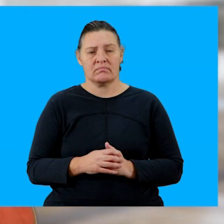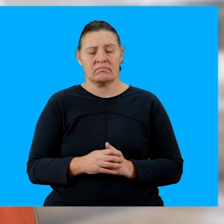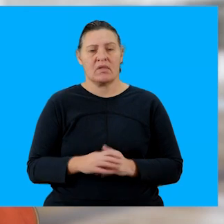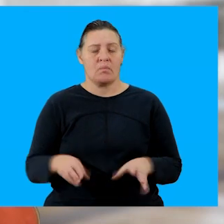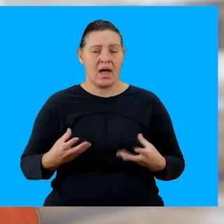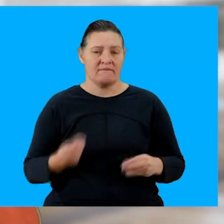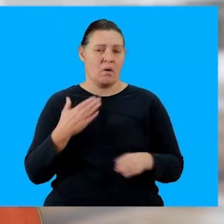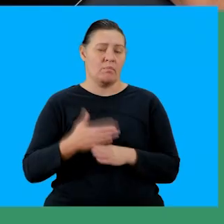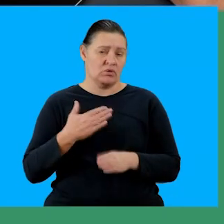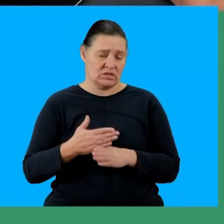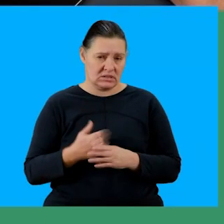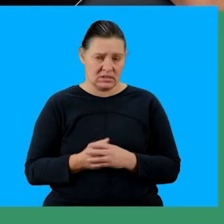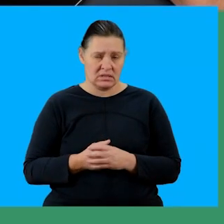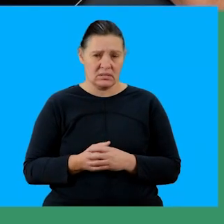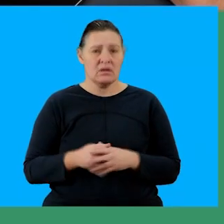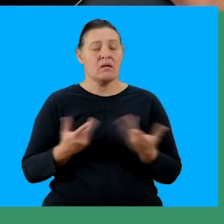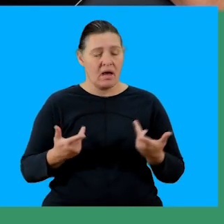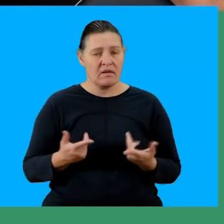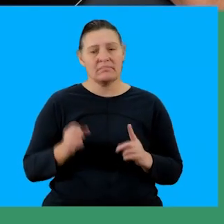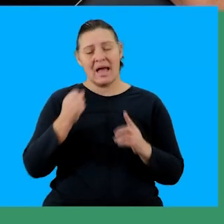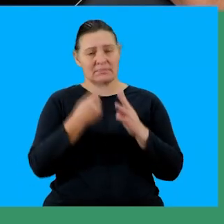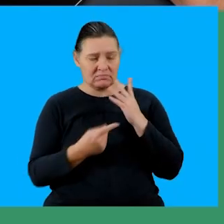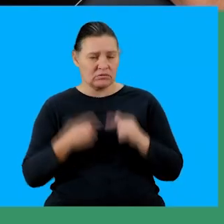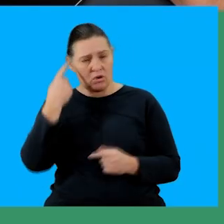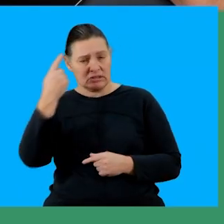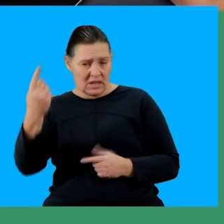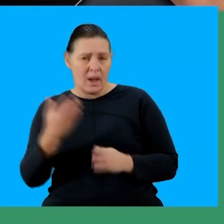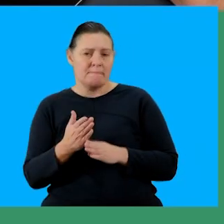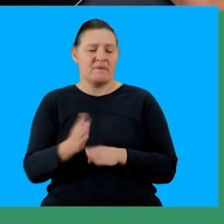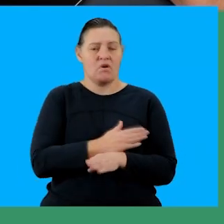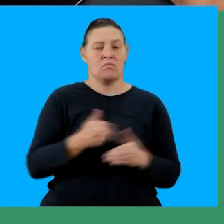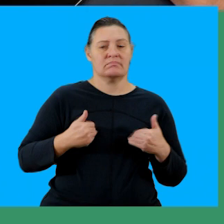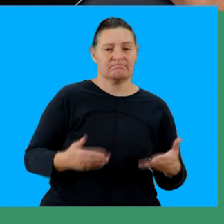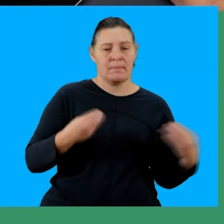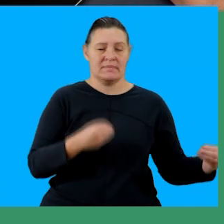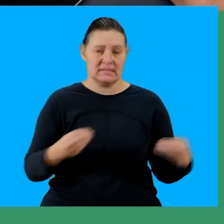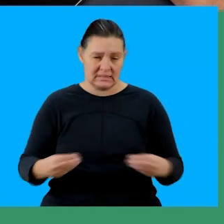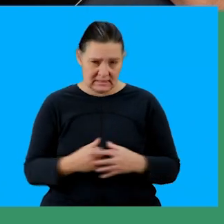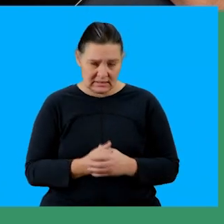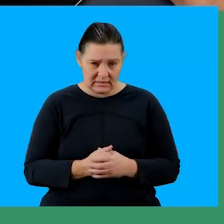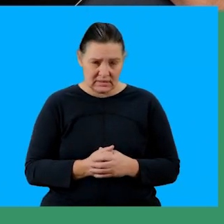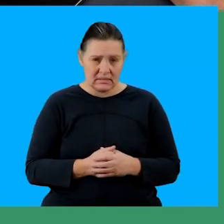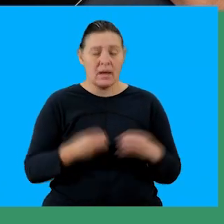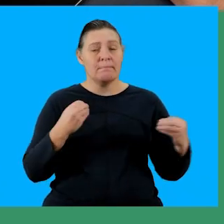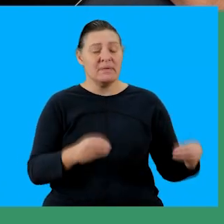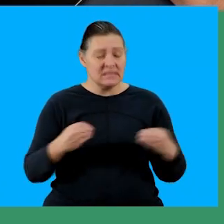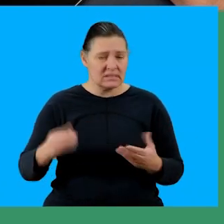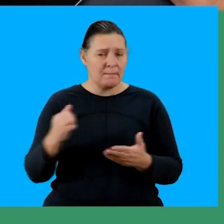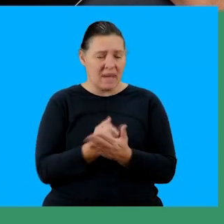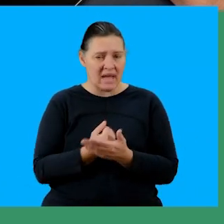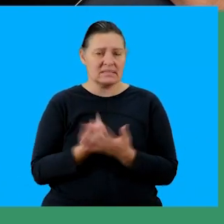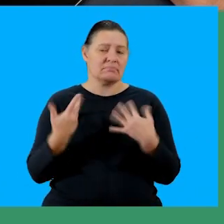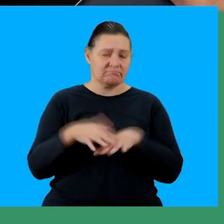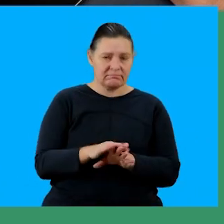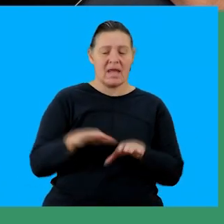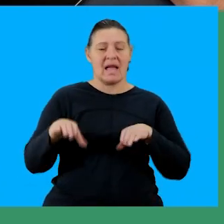Then we have operations as an aspect to consider before initiating a business. Businesses